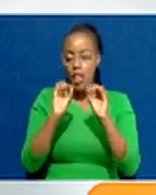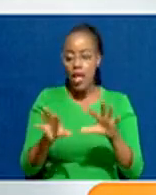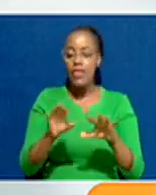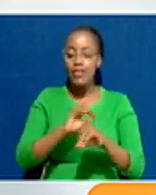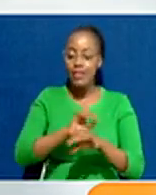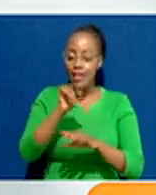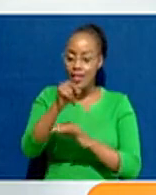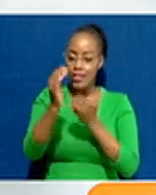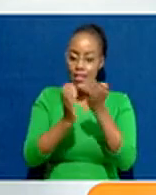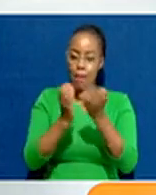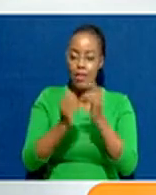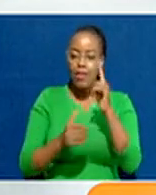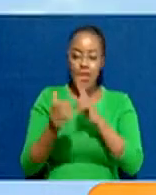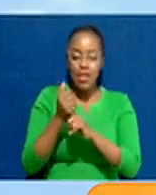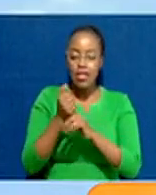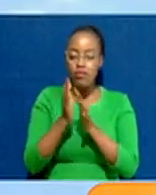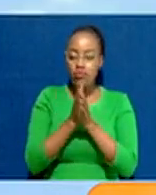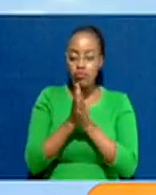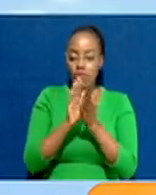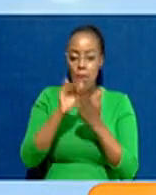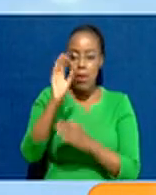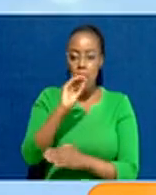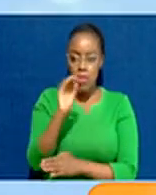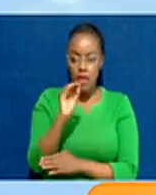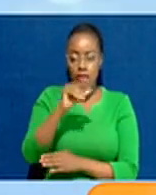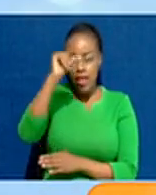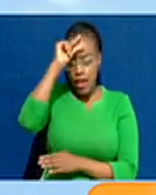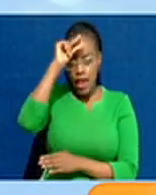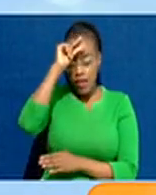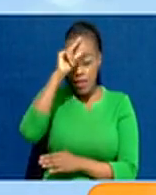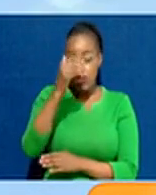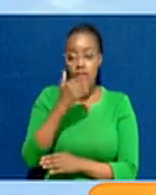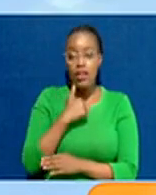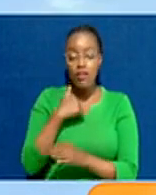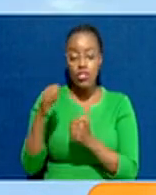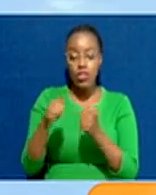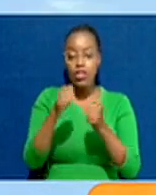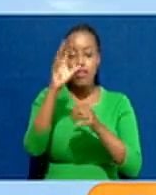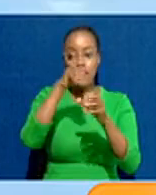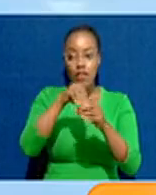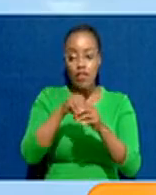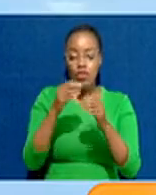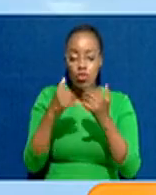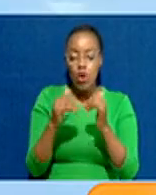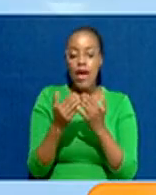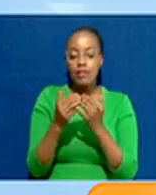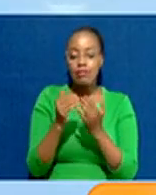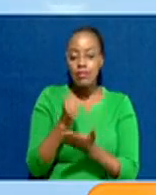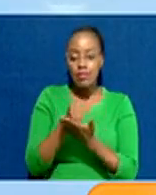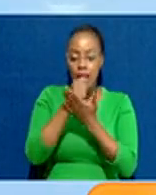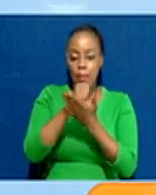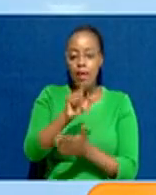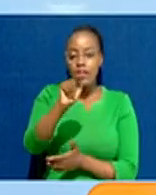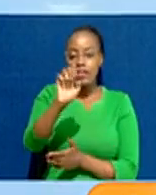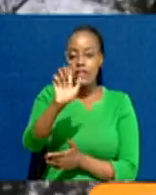that business has not gained traction. This comes as the government is scouting for a strategic investor to bail out Telkom Kenya following